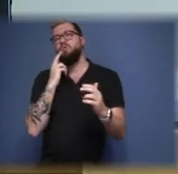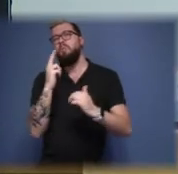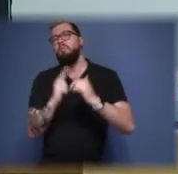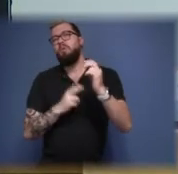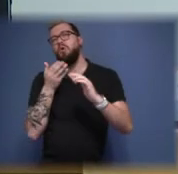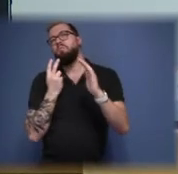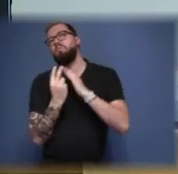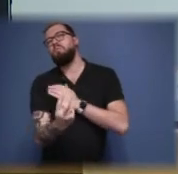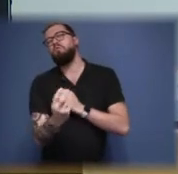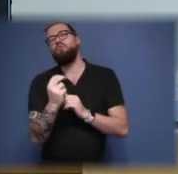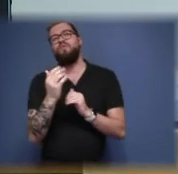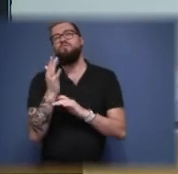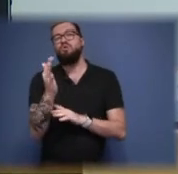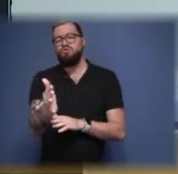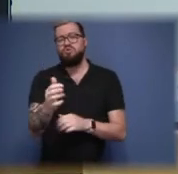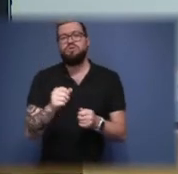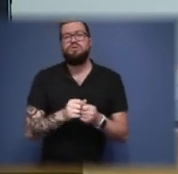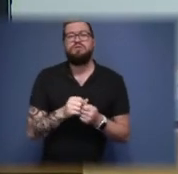So,